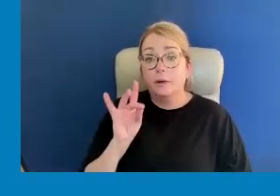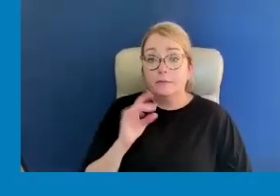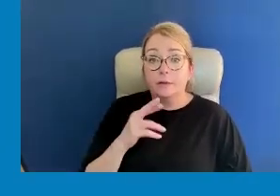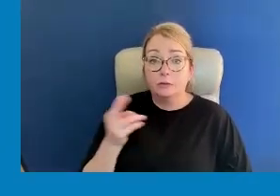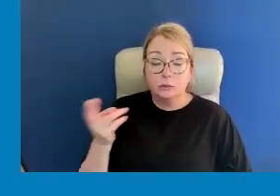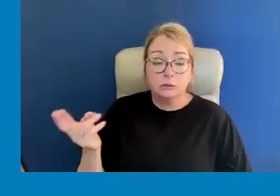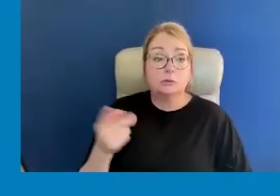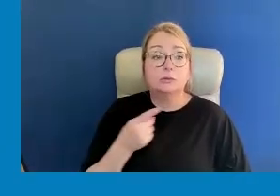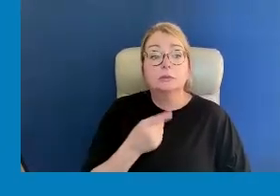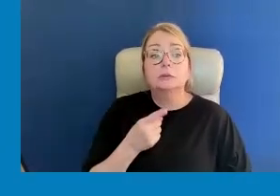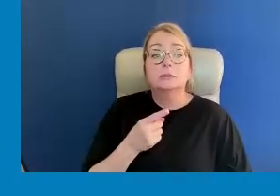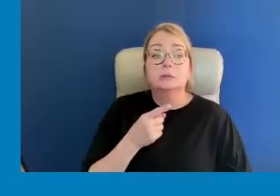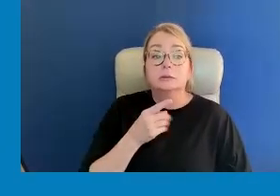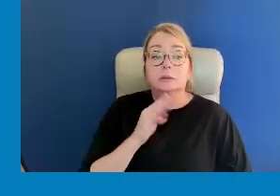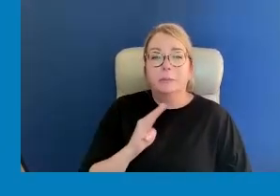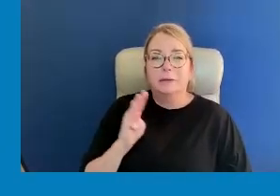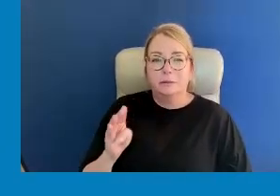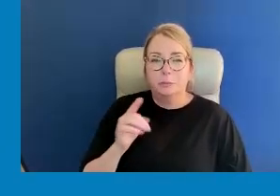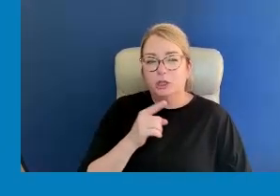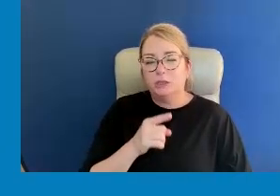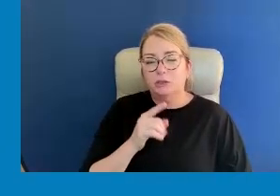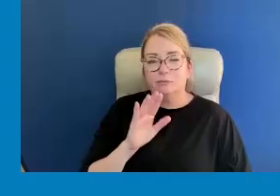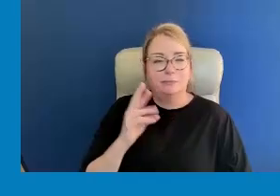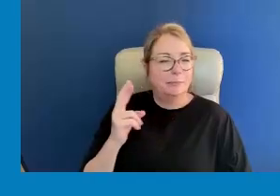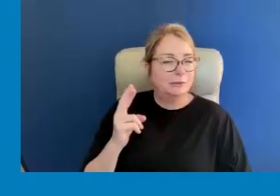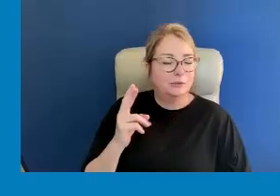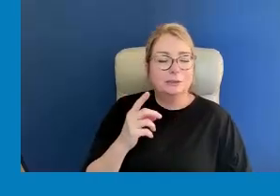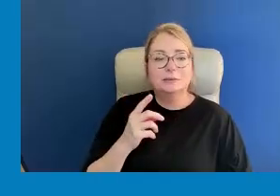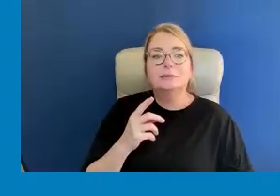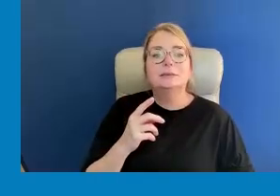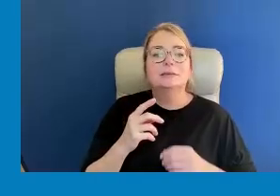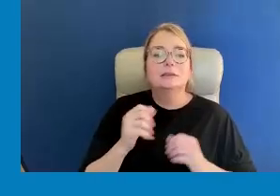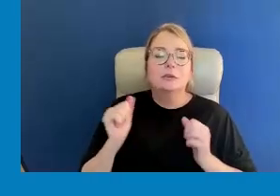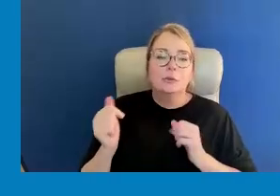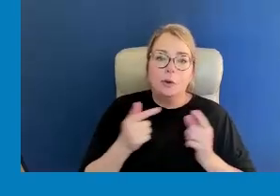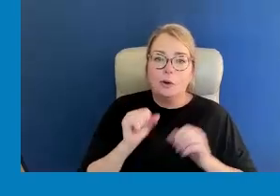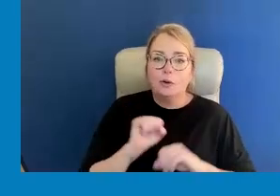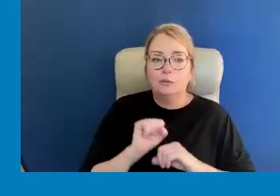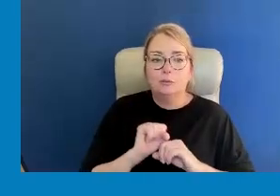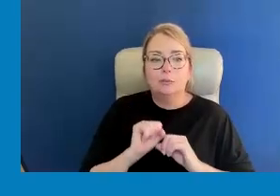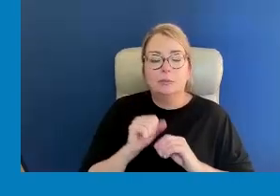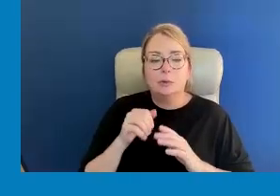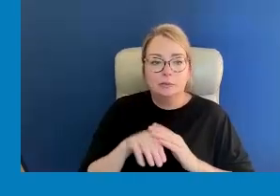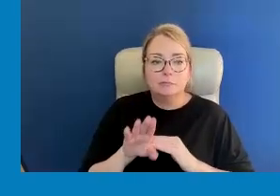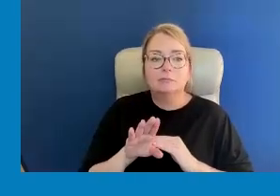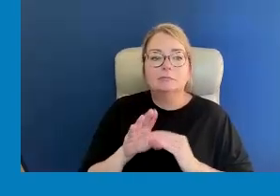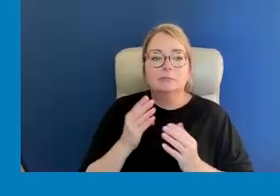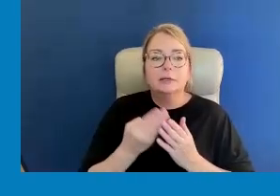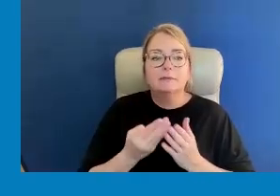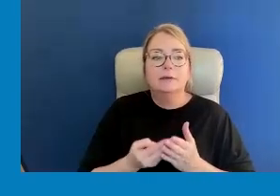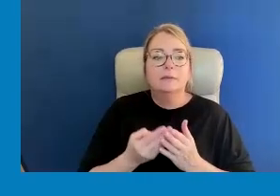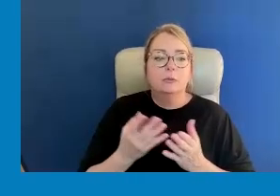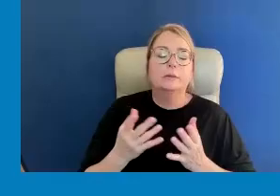Benefit Bridge is going to be your best friend. So Benefit Bridge is where all of our employees can go on and verify their, or one, enroll